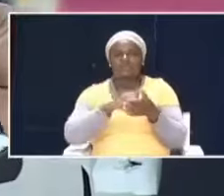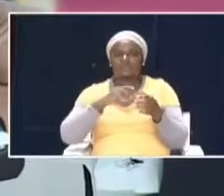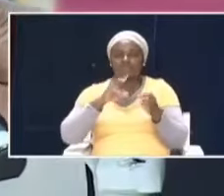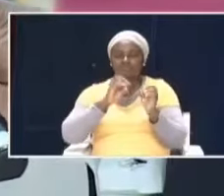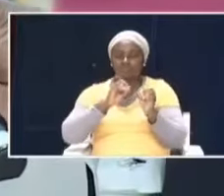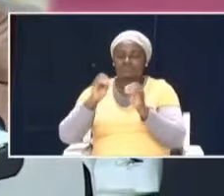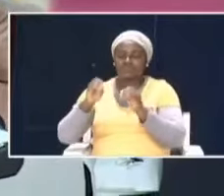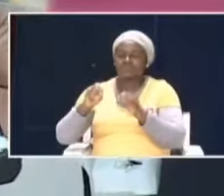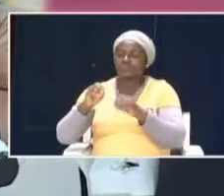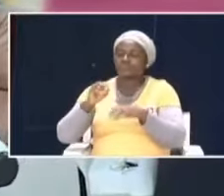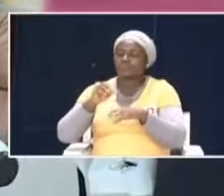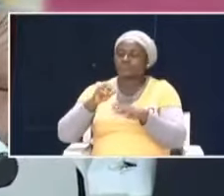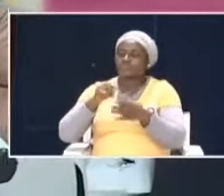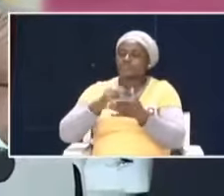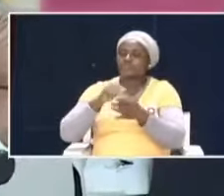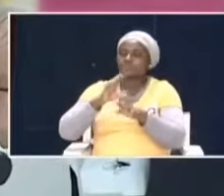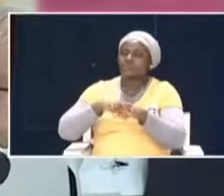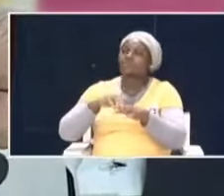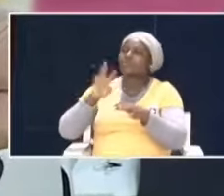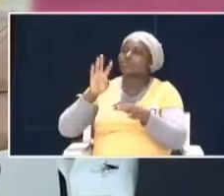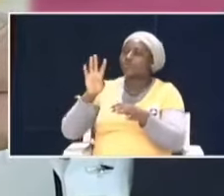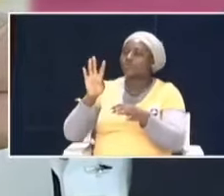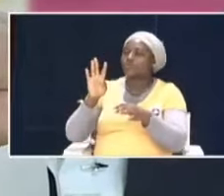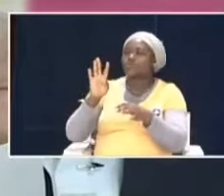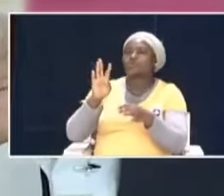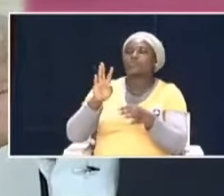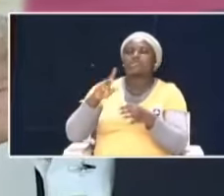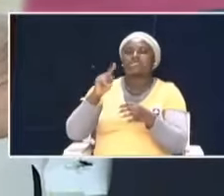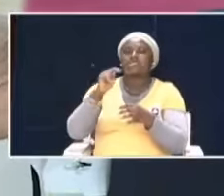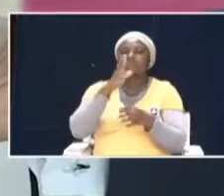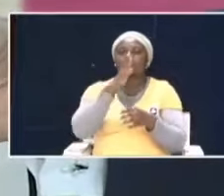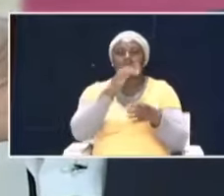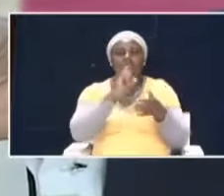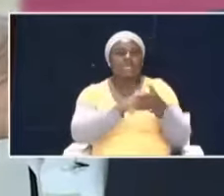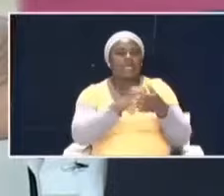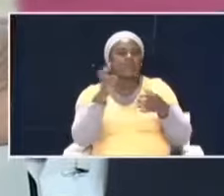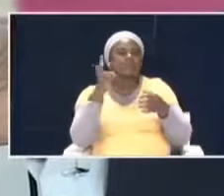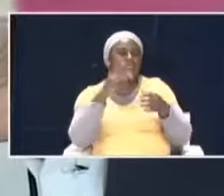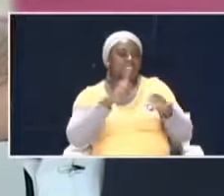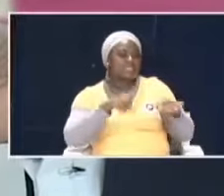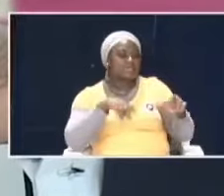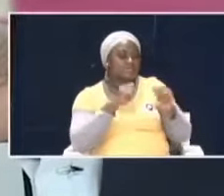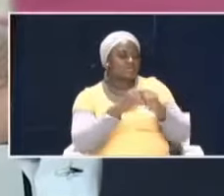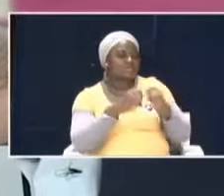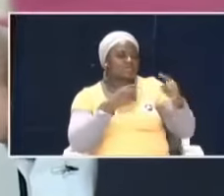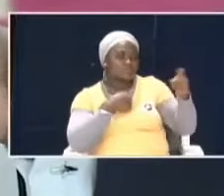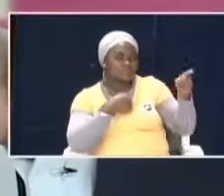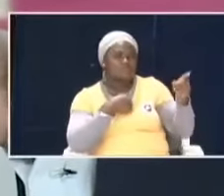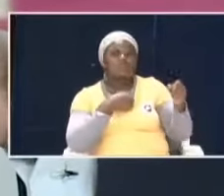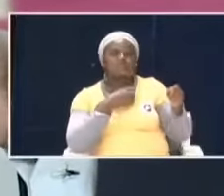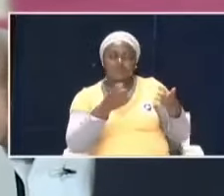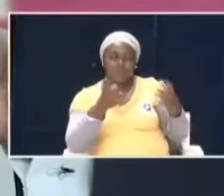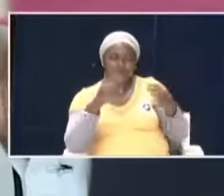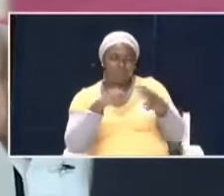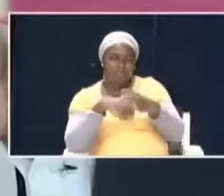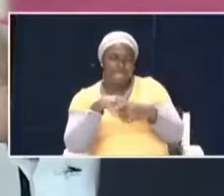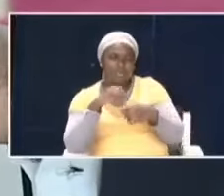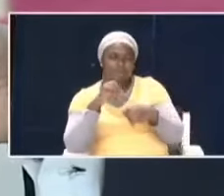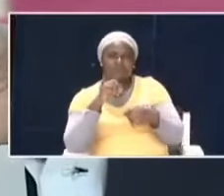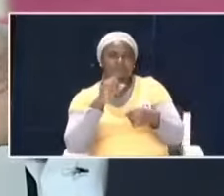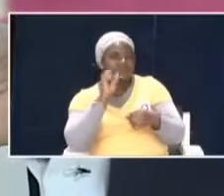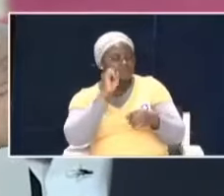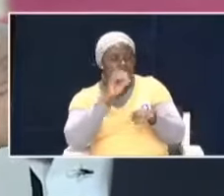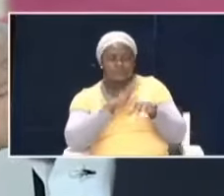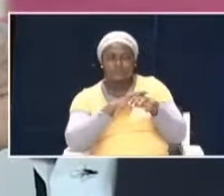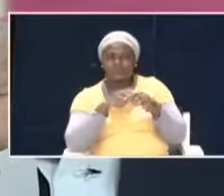Then, at 4 o'clock, the woman who was living with me was the one who came out. She didn't